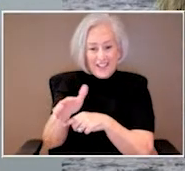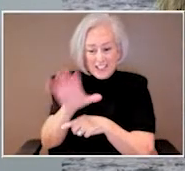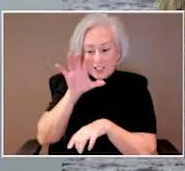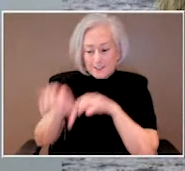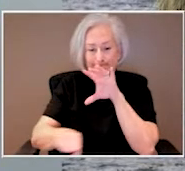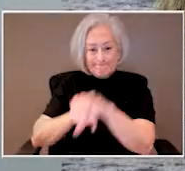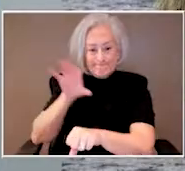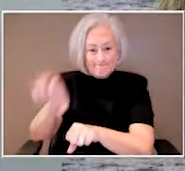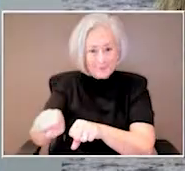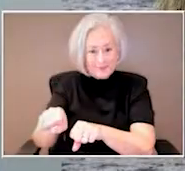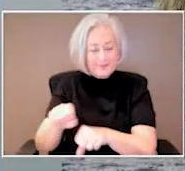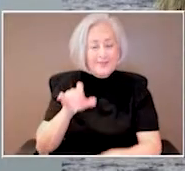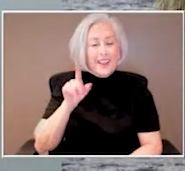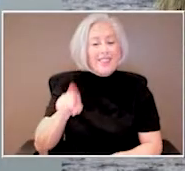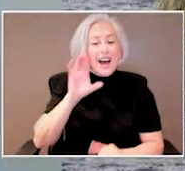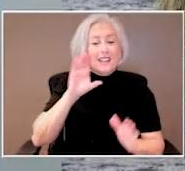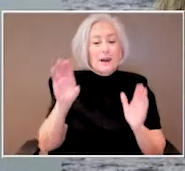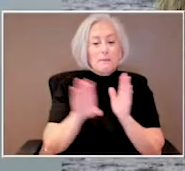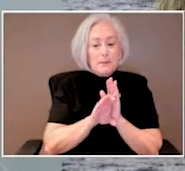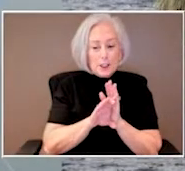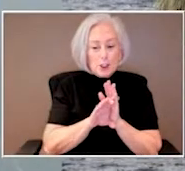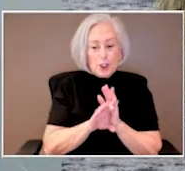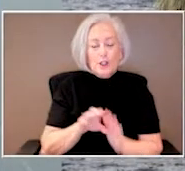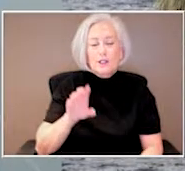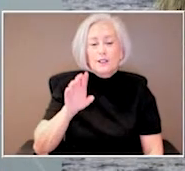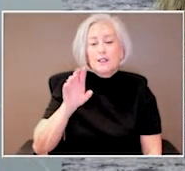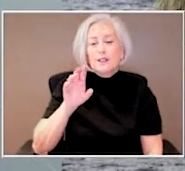the Katmai National Park,